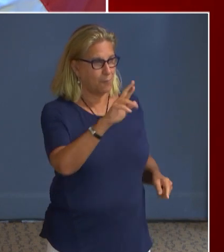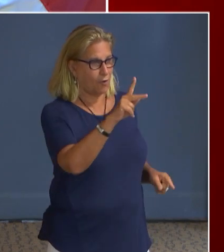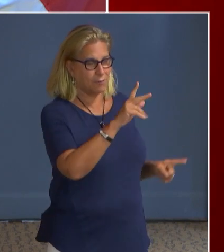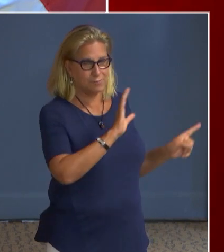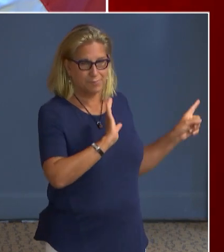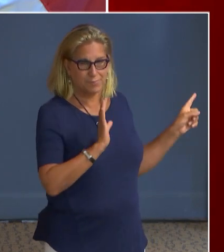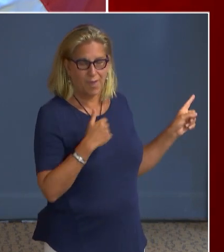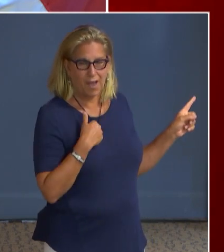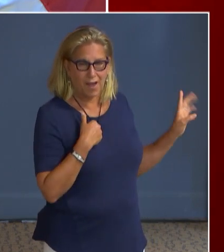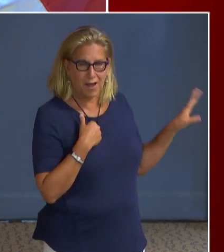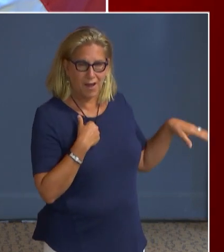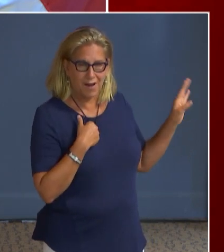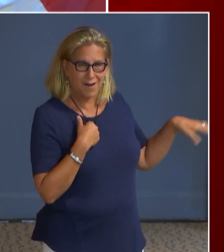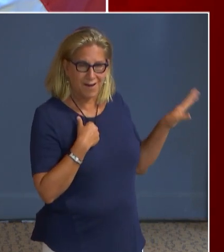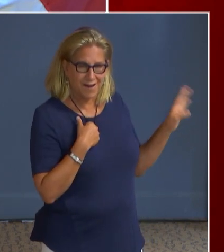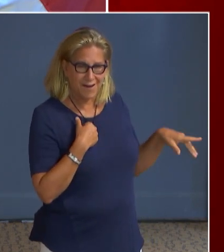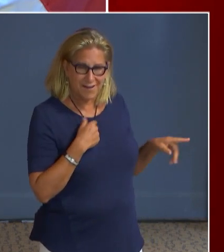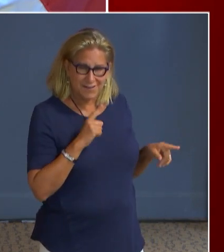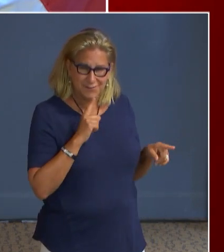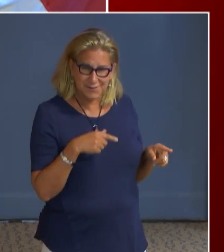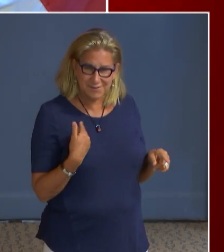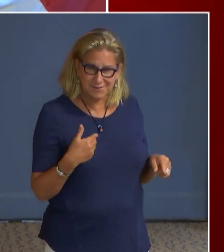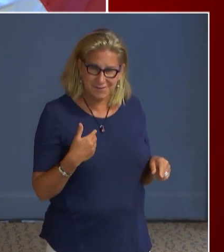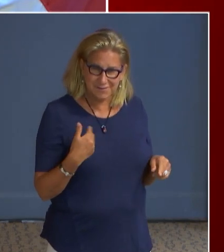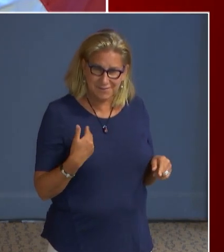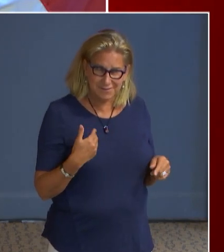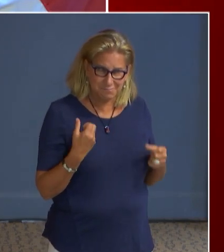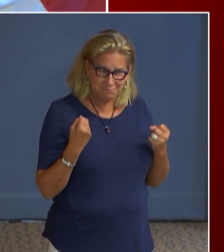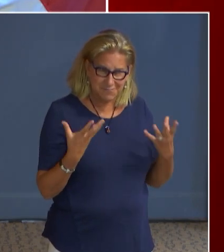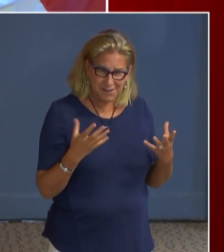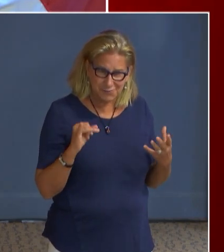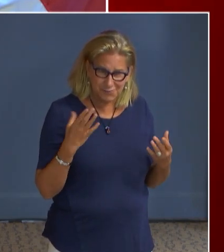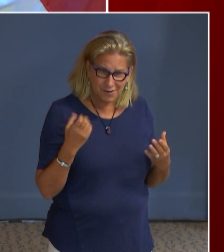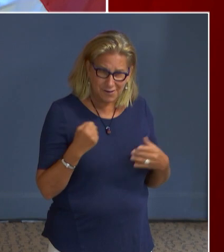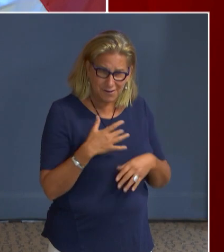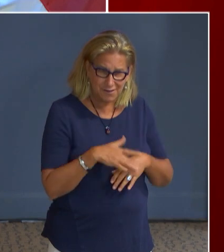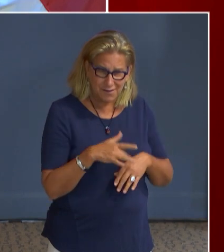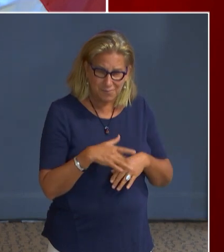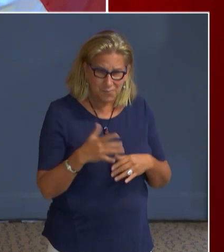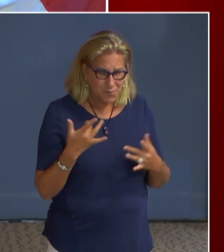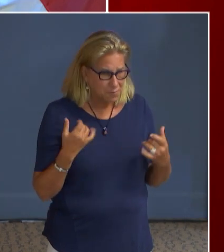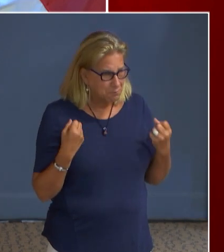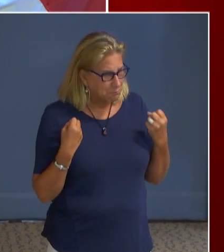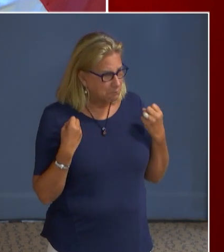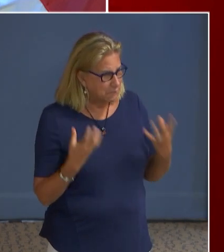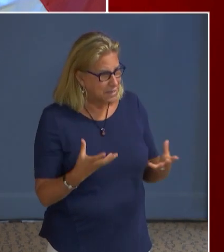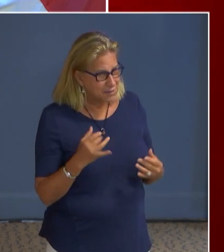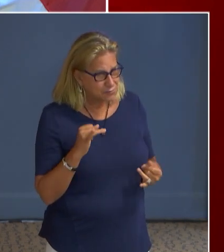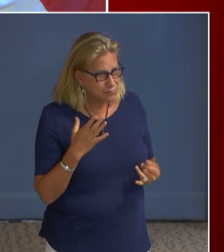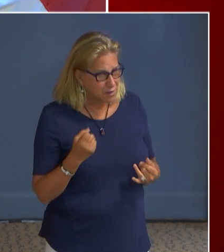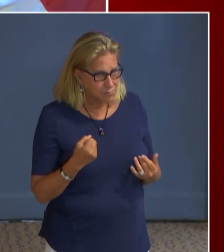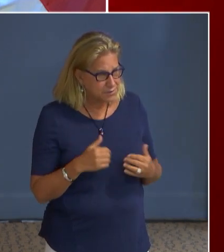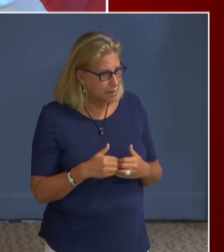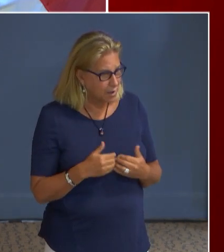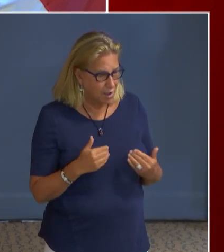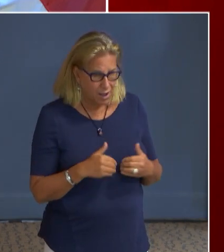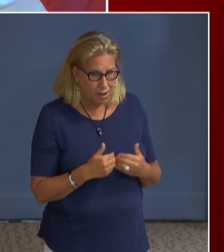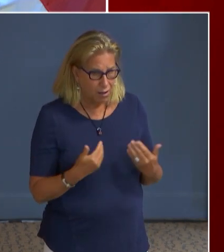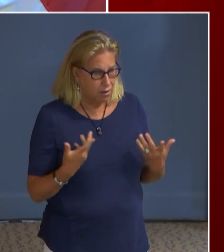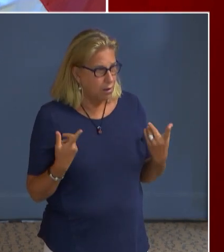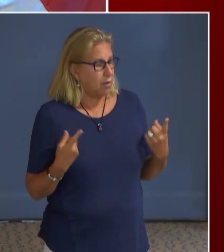this unusual to have this many job openings? Is there a reason that you have this many job openings? Or is this